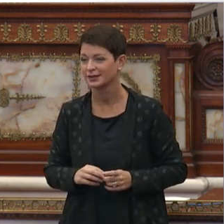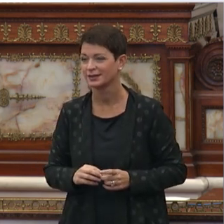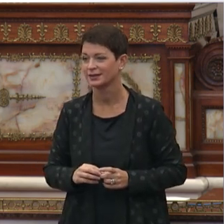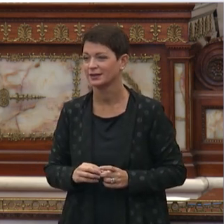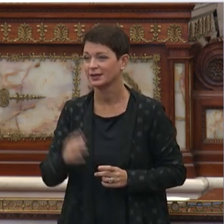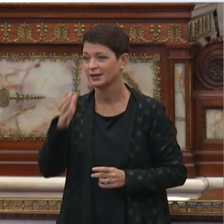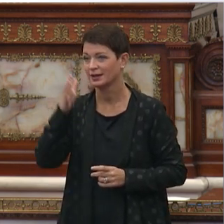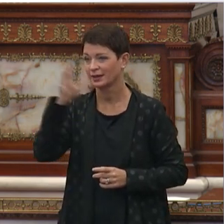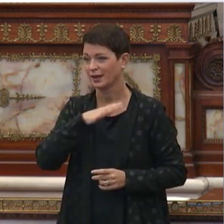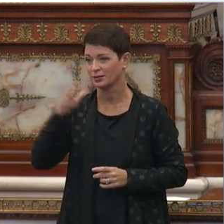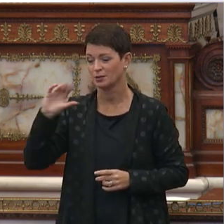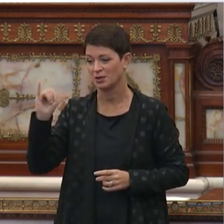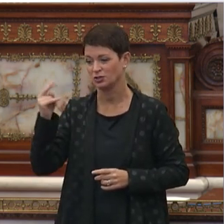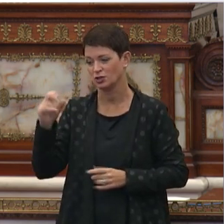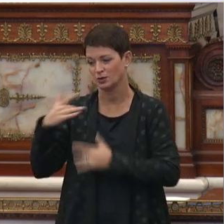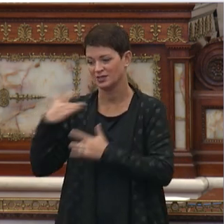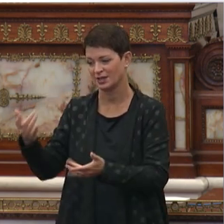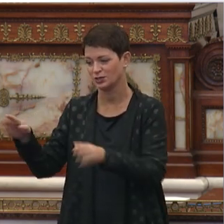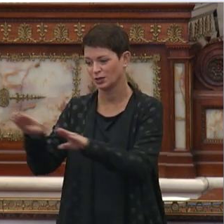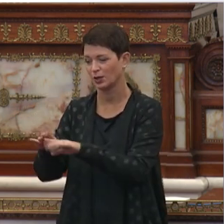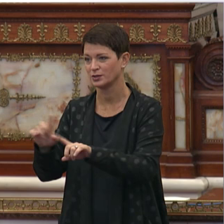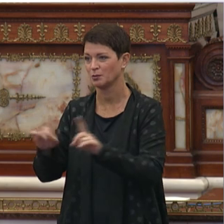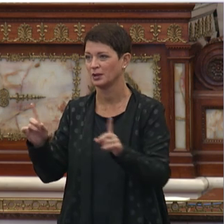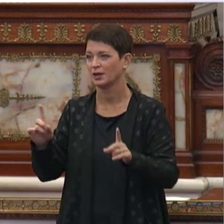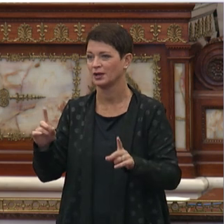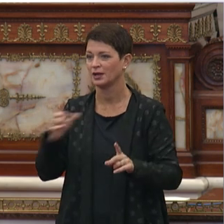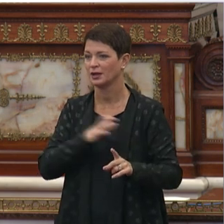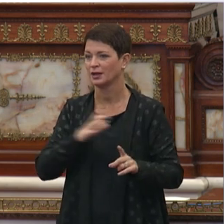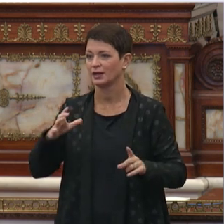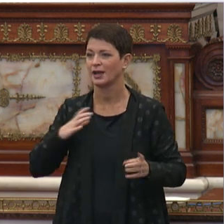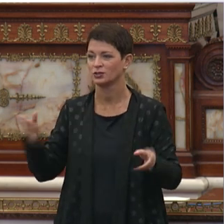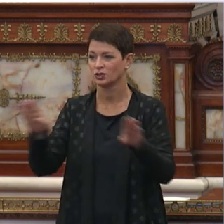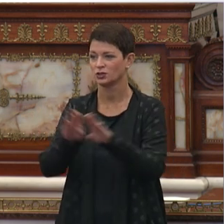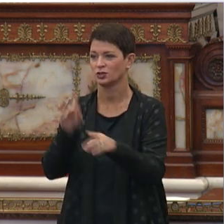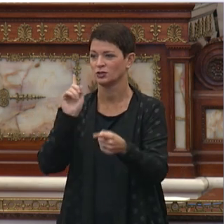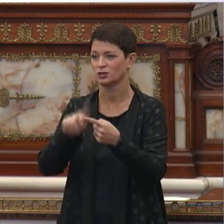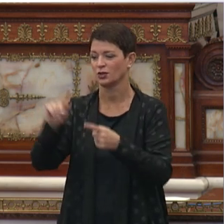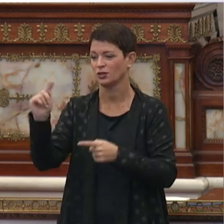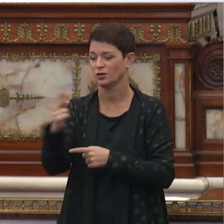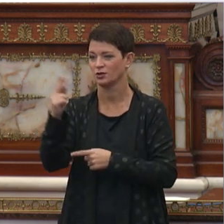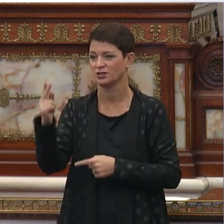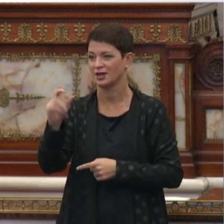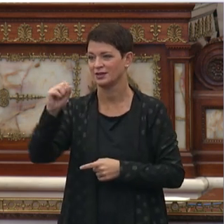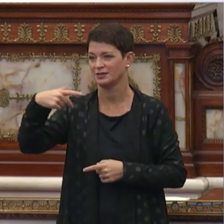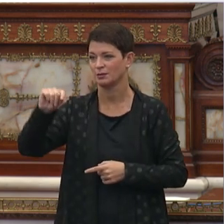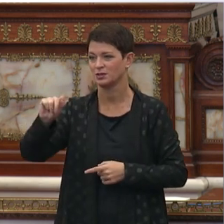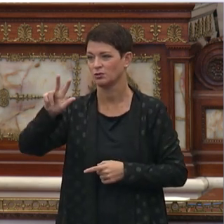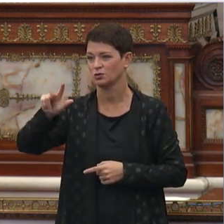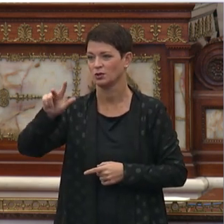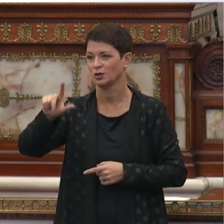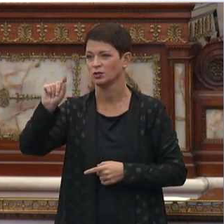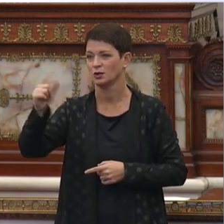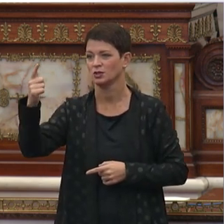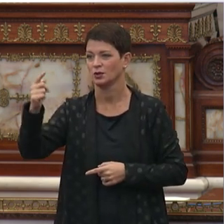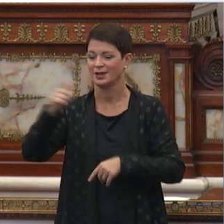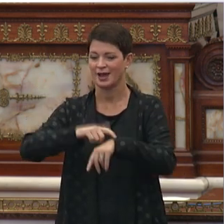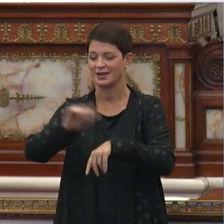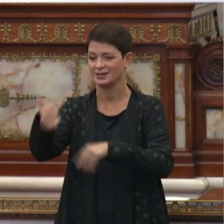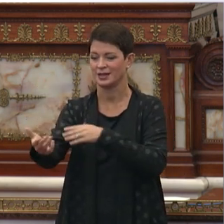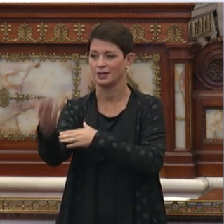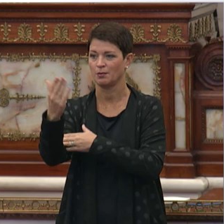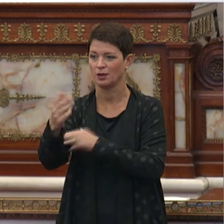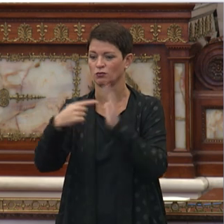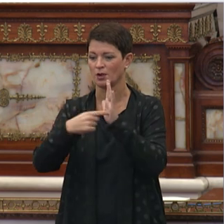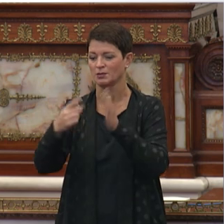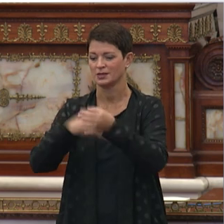Councilman Jones is the role. I move that council stand adjourned until Thursday, September 23rd, 2021 at 10 a.m. on behalf